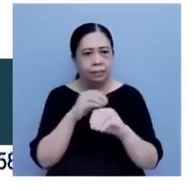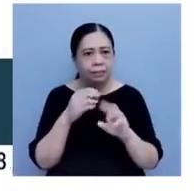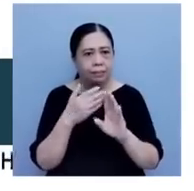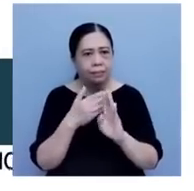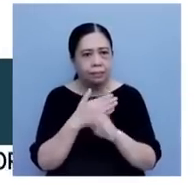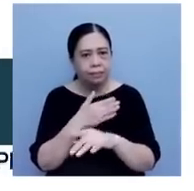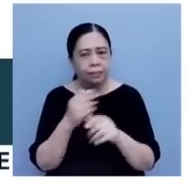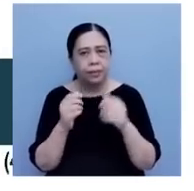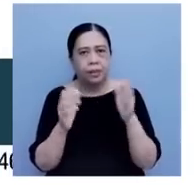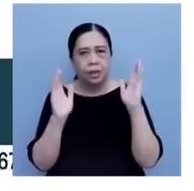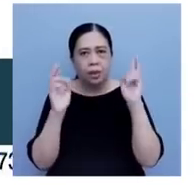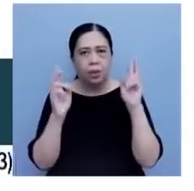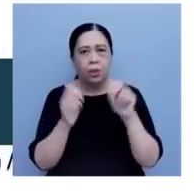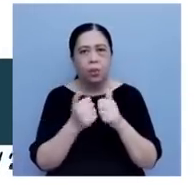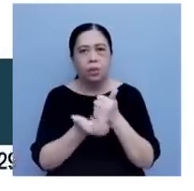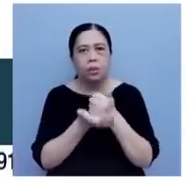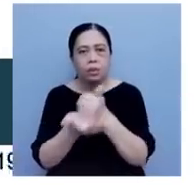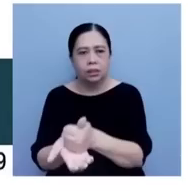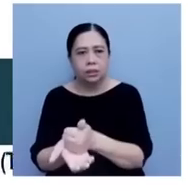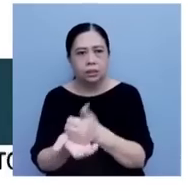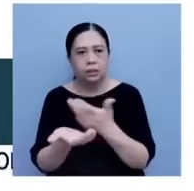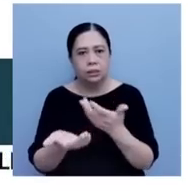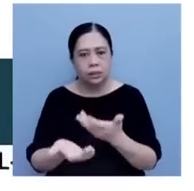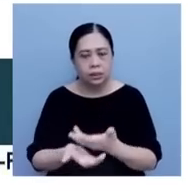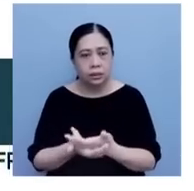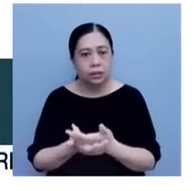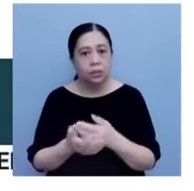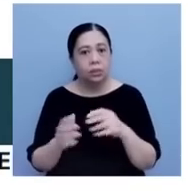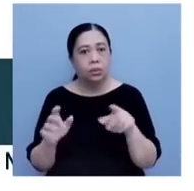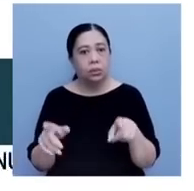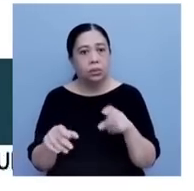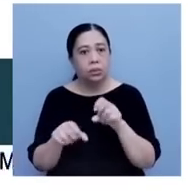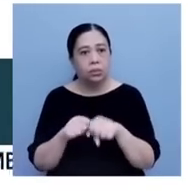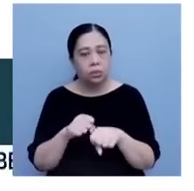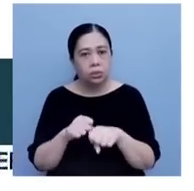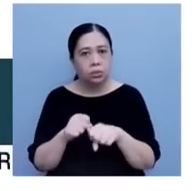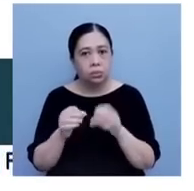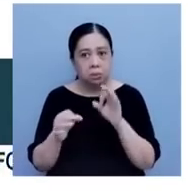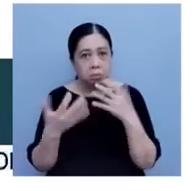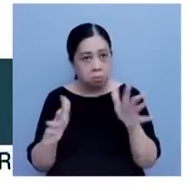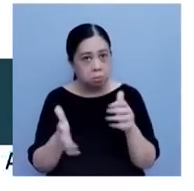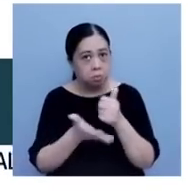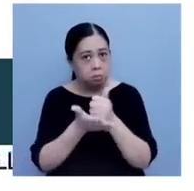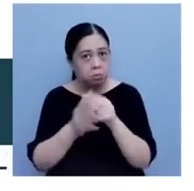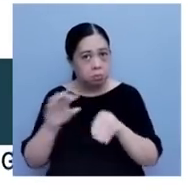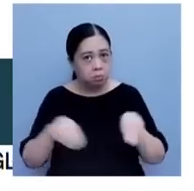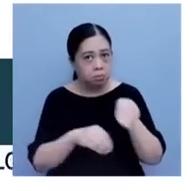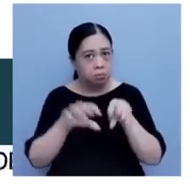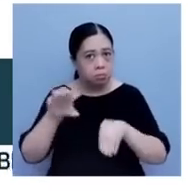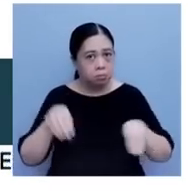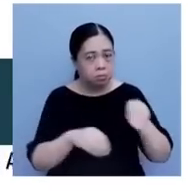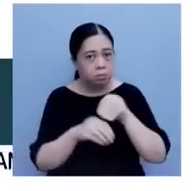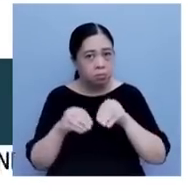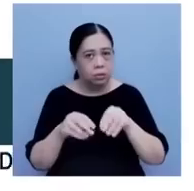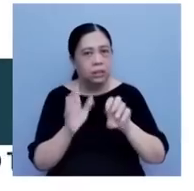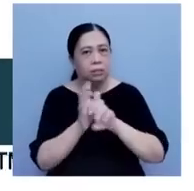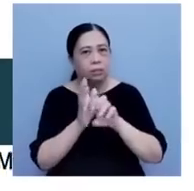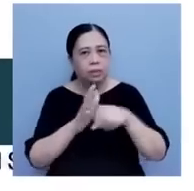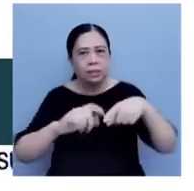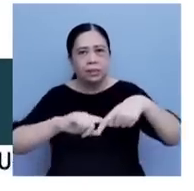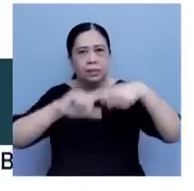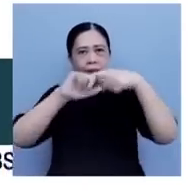of assistance. So once that have been met, and in the case of tariff suspension,